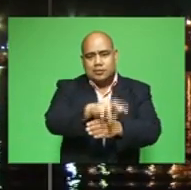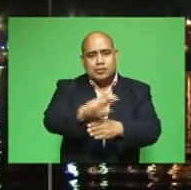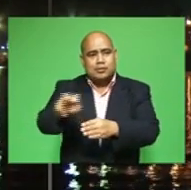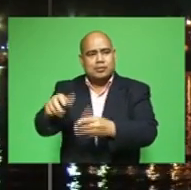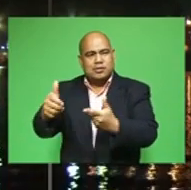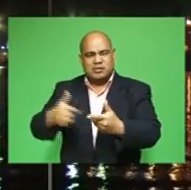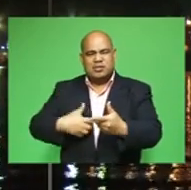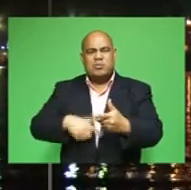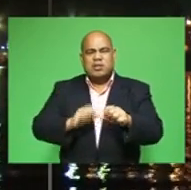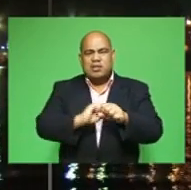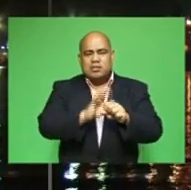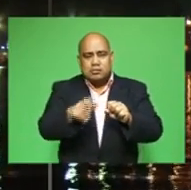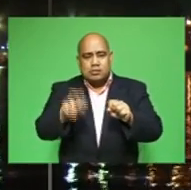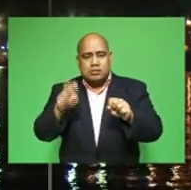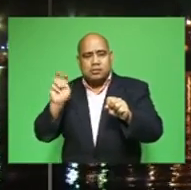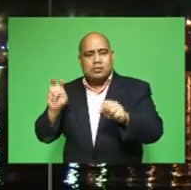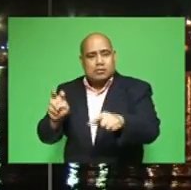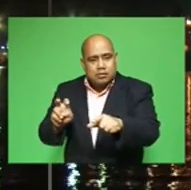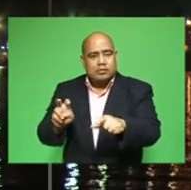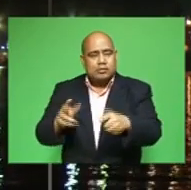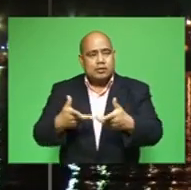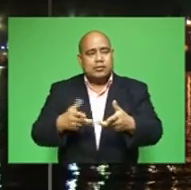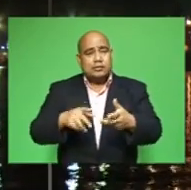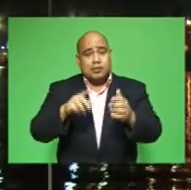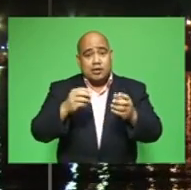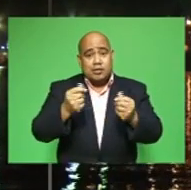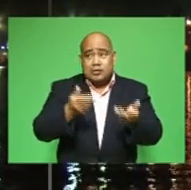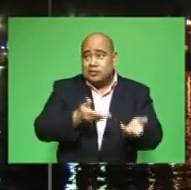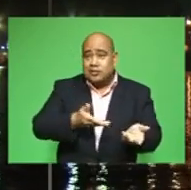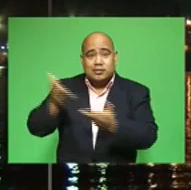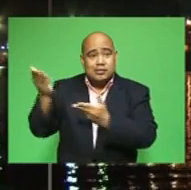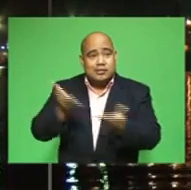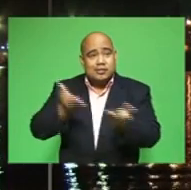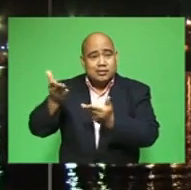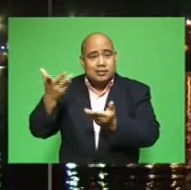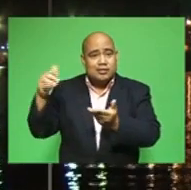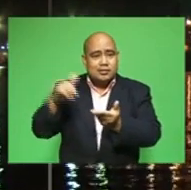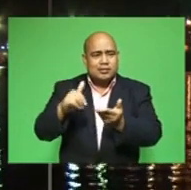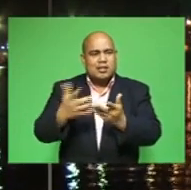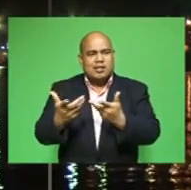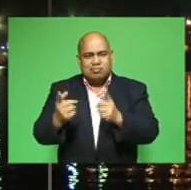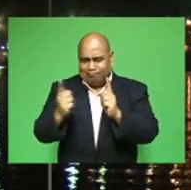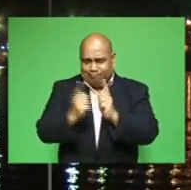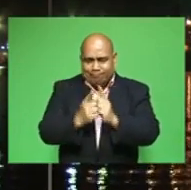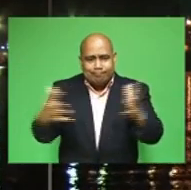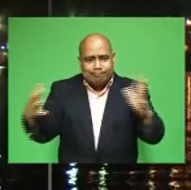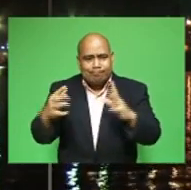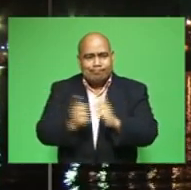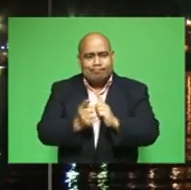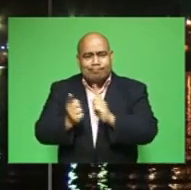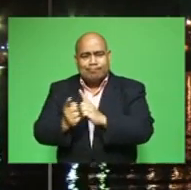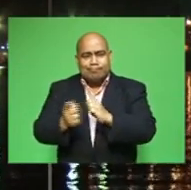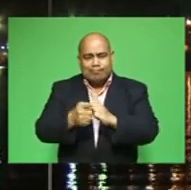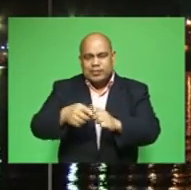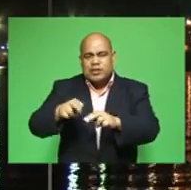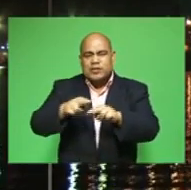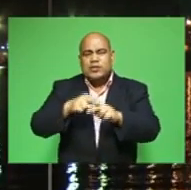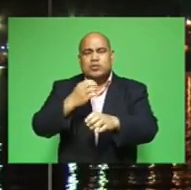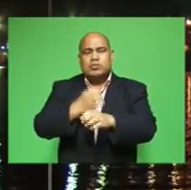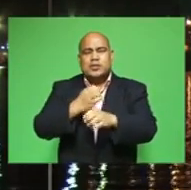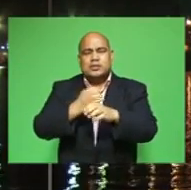Permanent Secretary for Immigration, Yogesh Karan, today met with members of the Fiji Commerce and Employment Federation to clear out